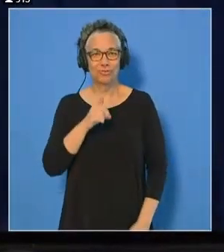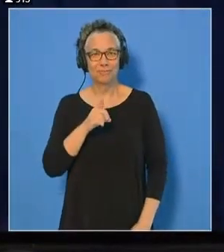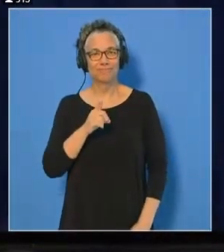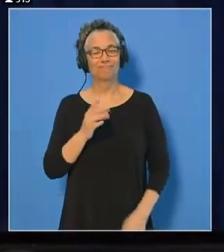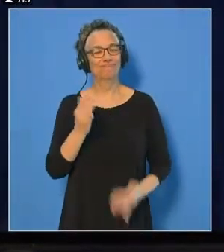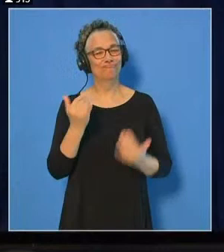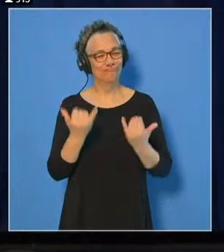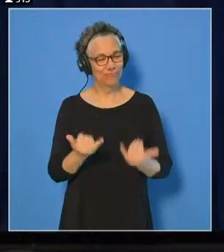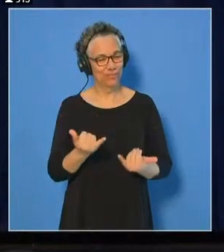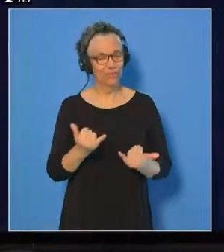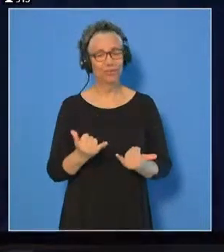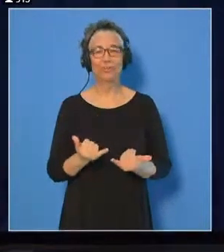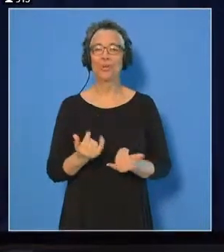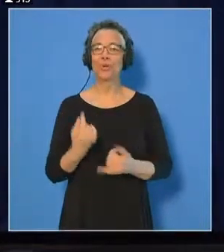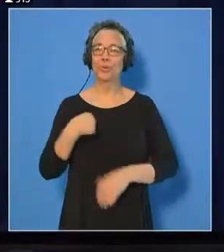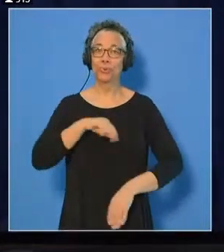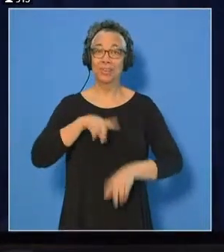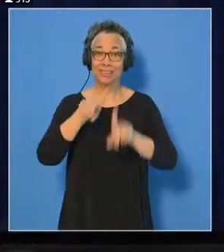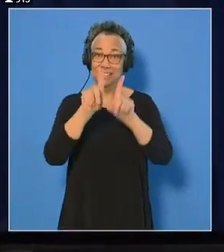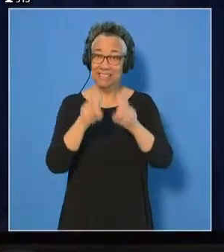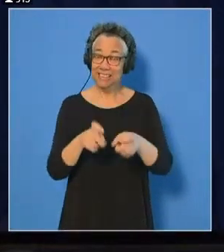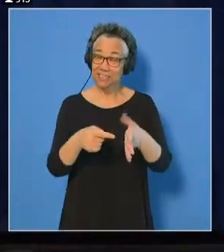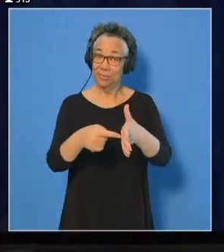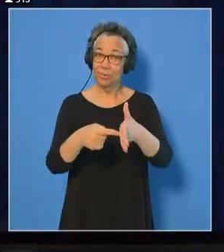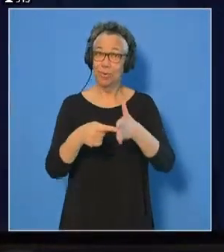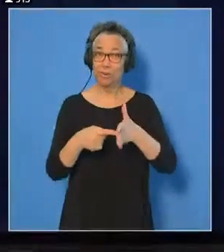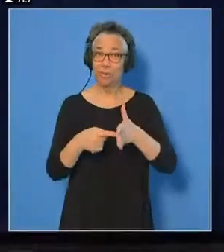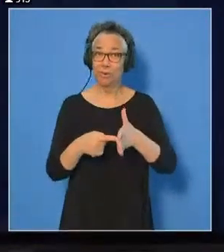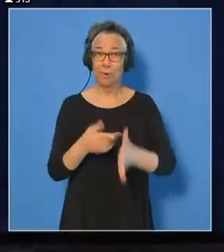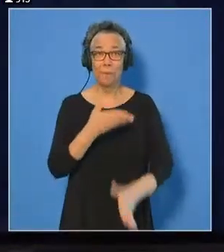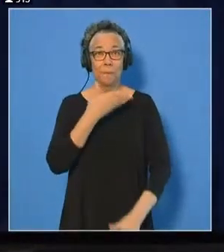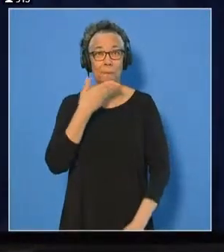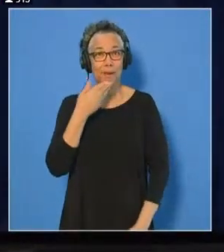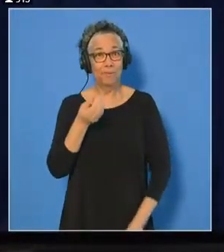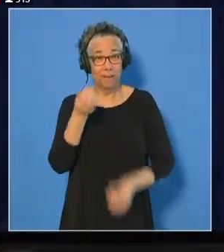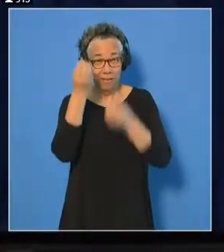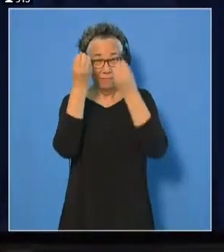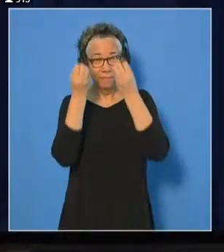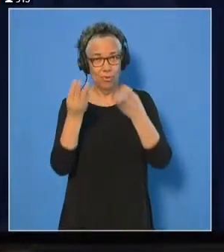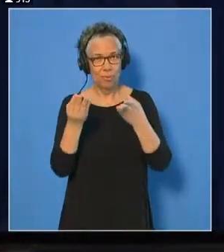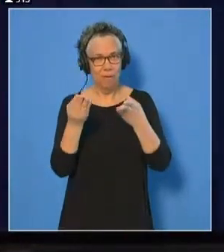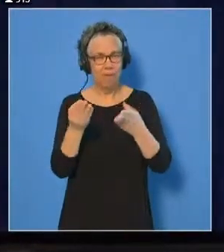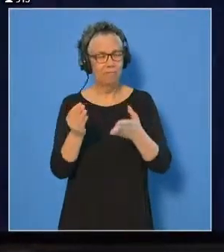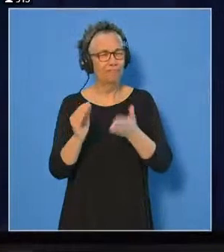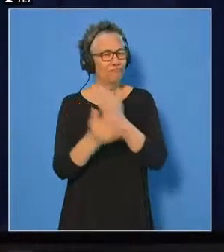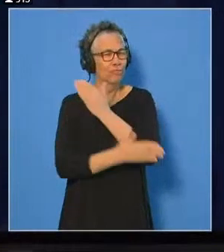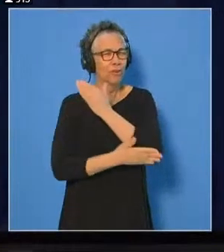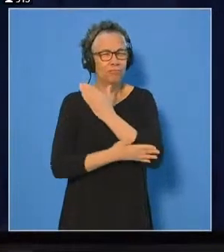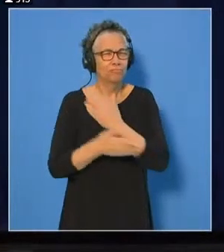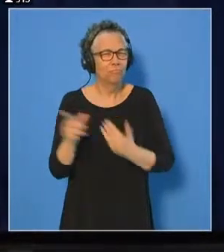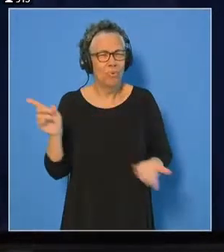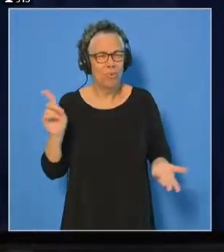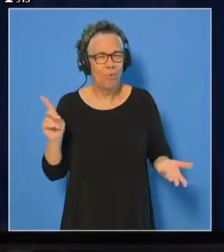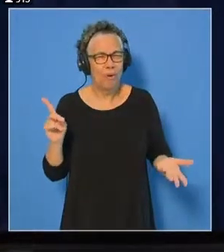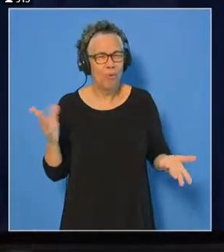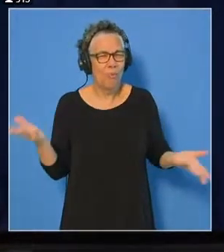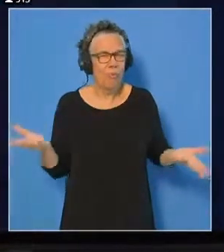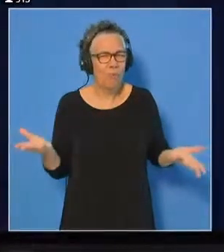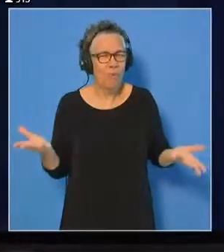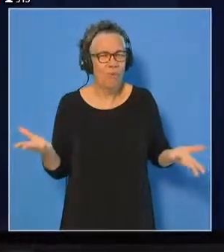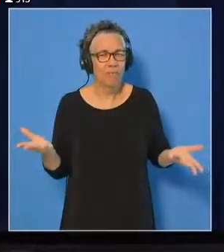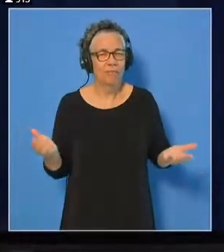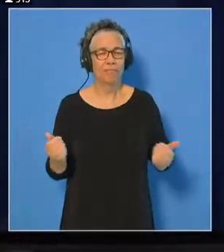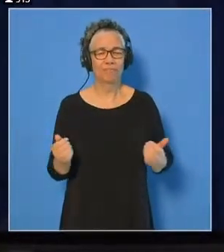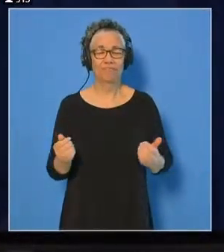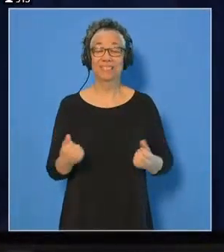the testing required for us to be better informed about where we are as a country. There are identified